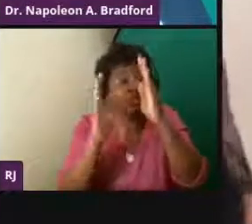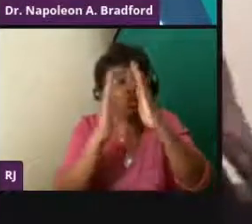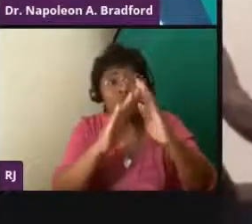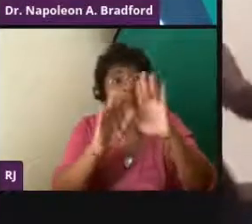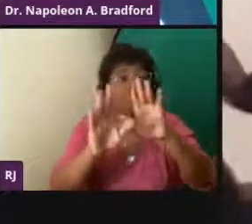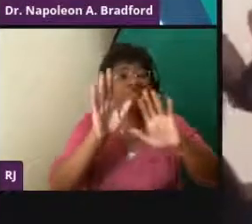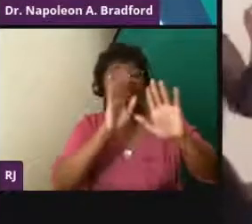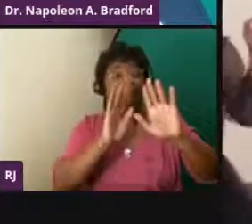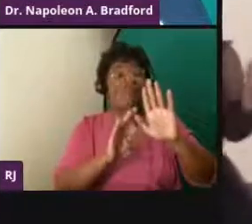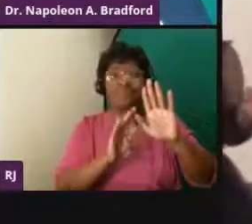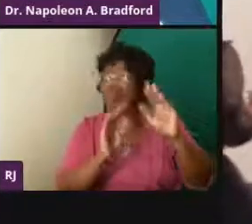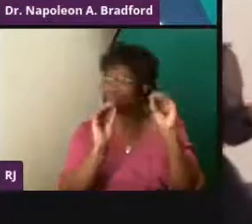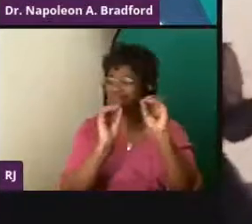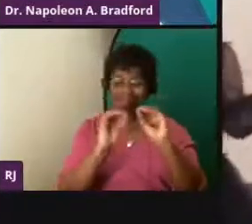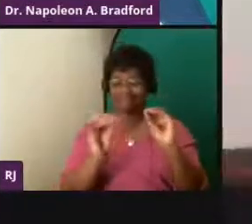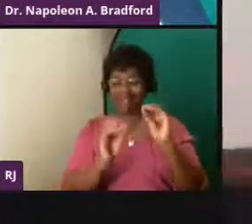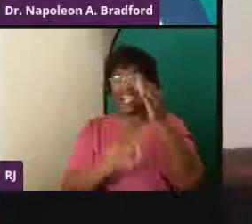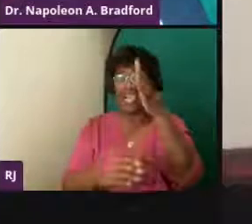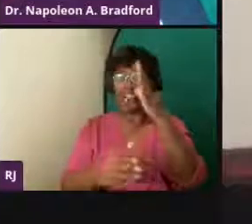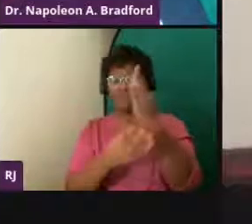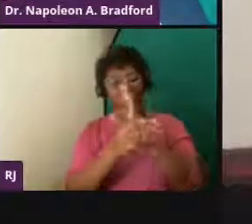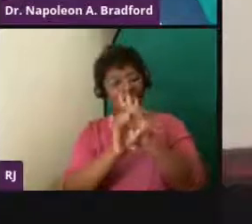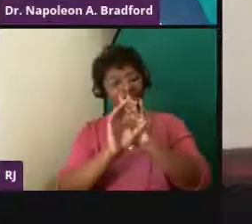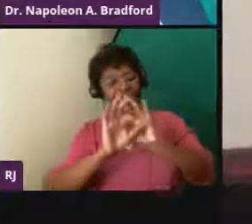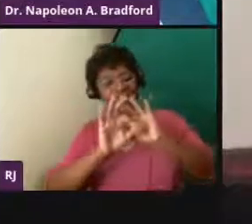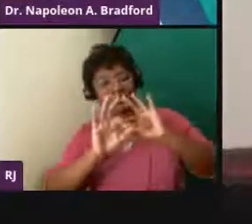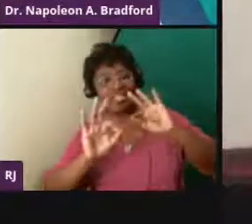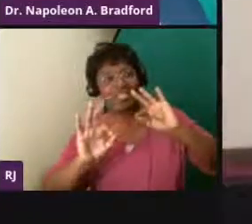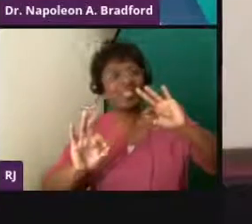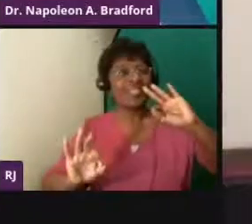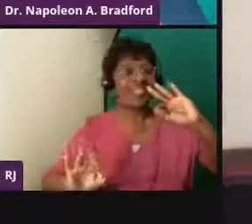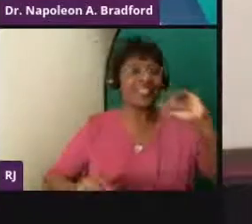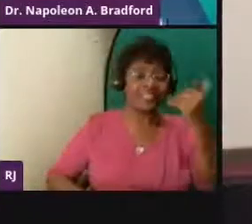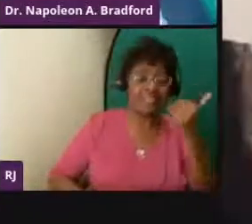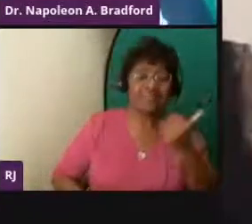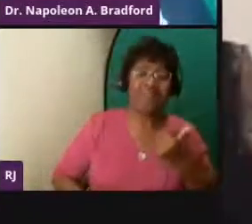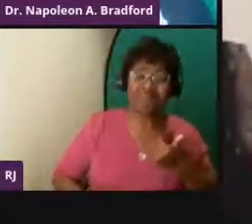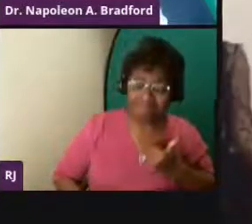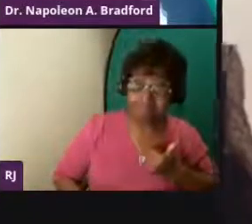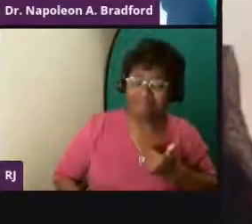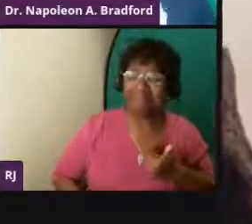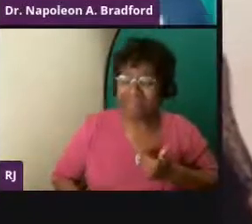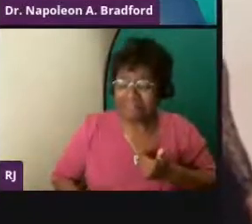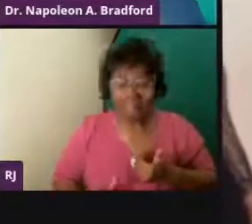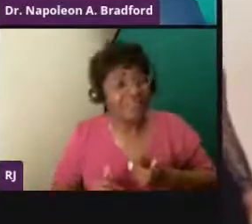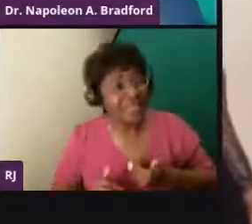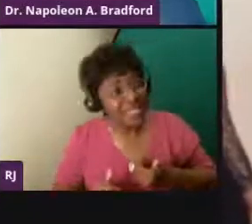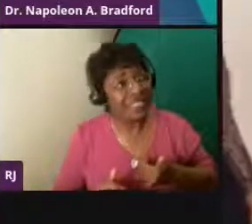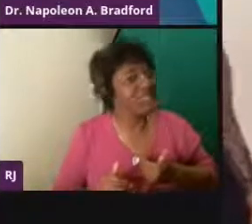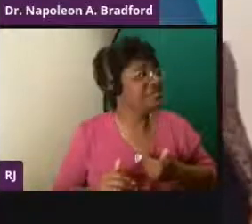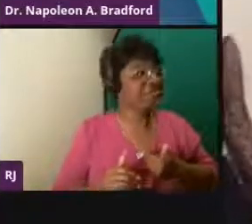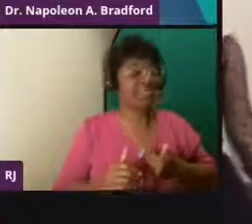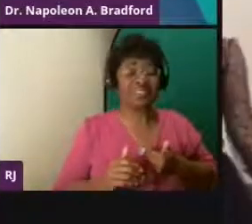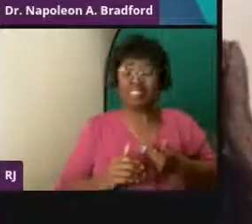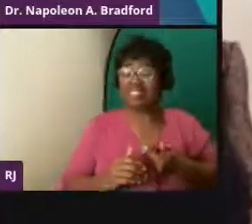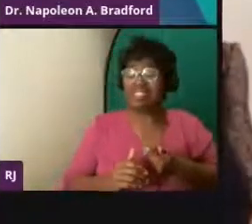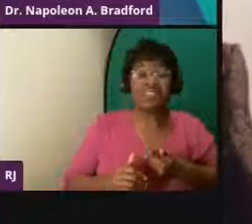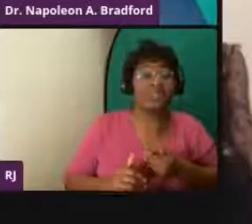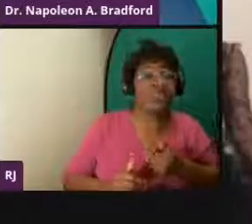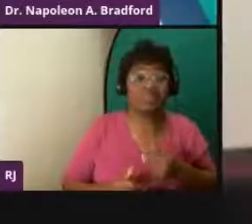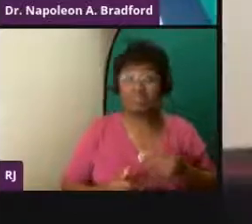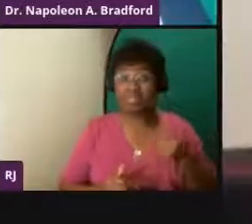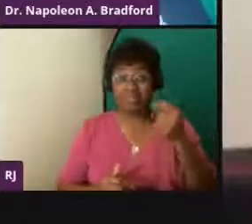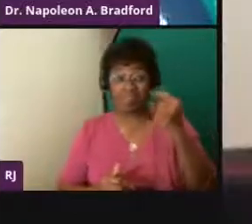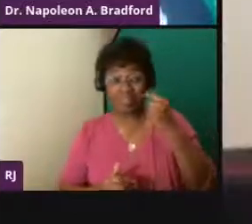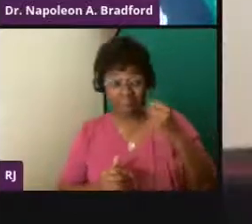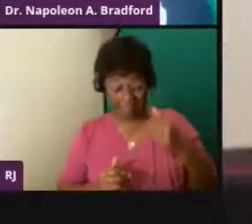God set me free, when God set me free, let your mind tell me,